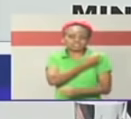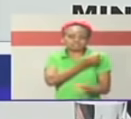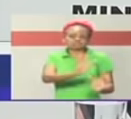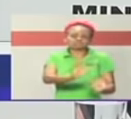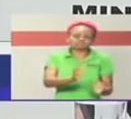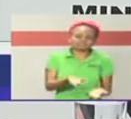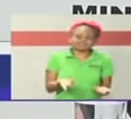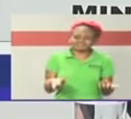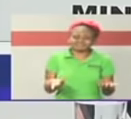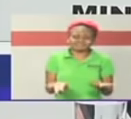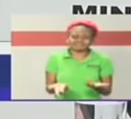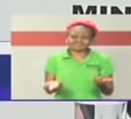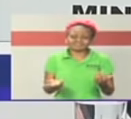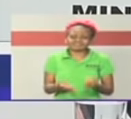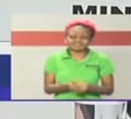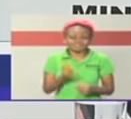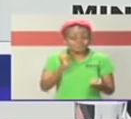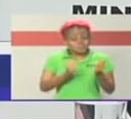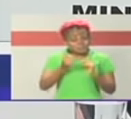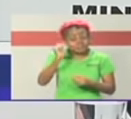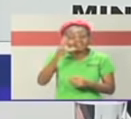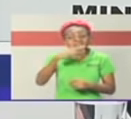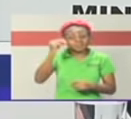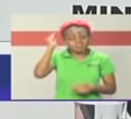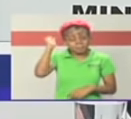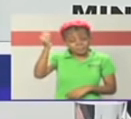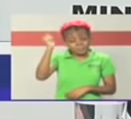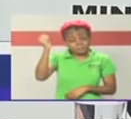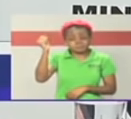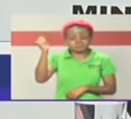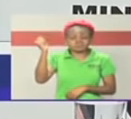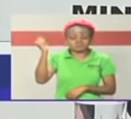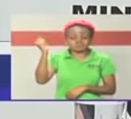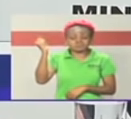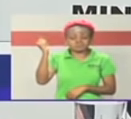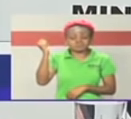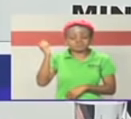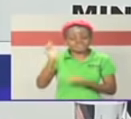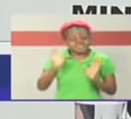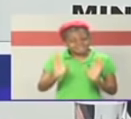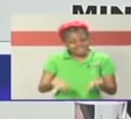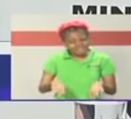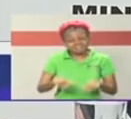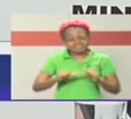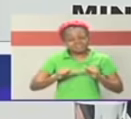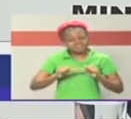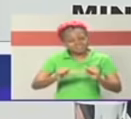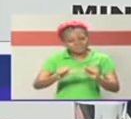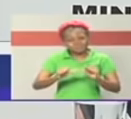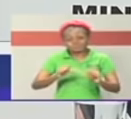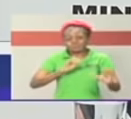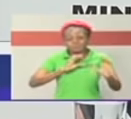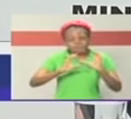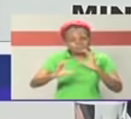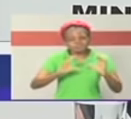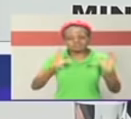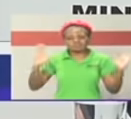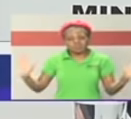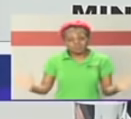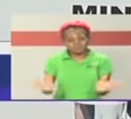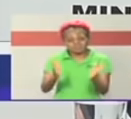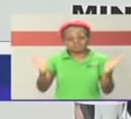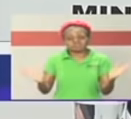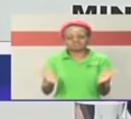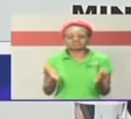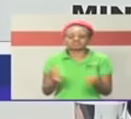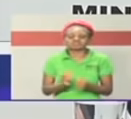engaging. You would see our communication strategy is evolving under the rubric of don't delay, vaccinate